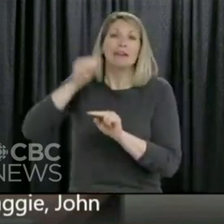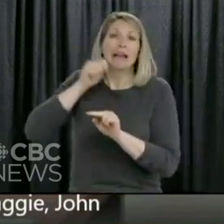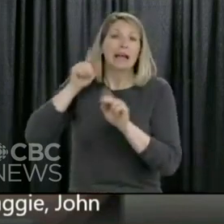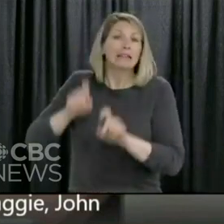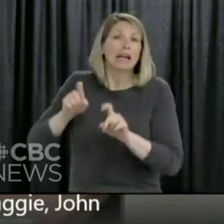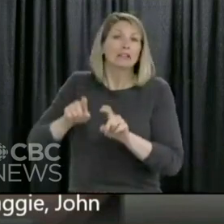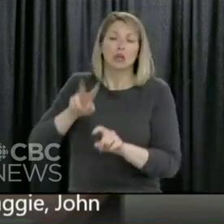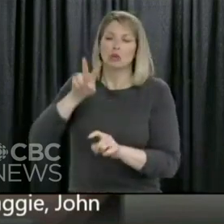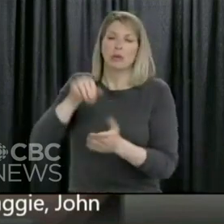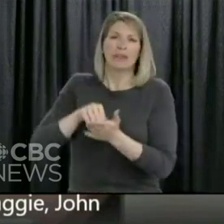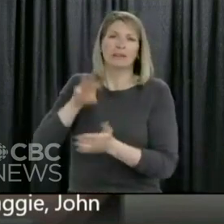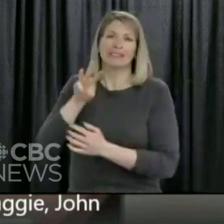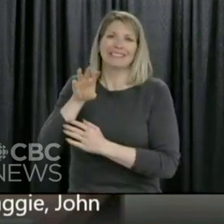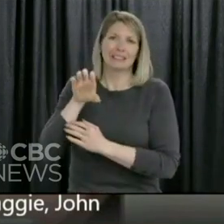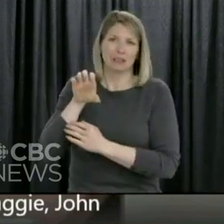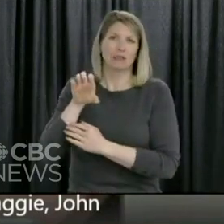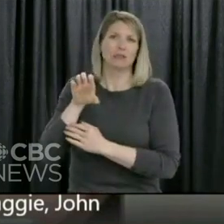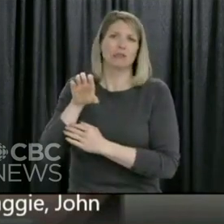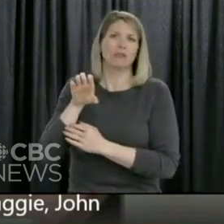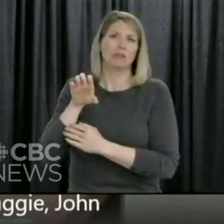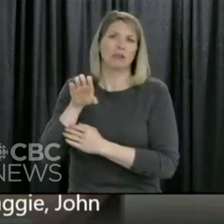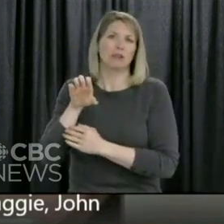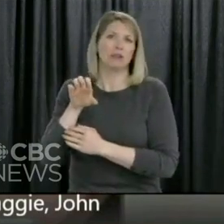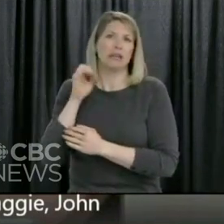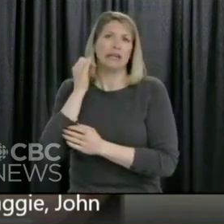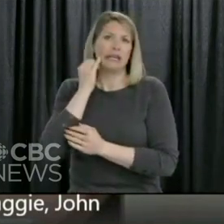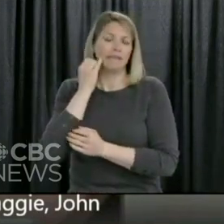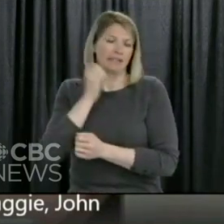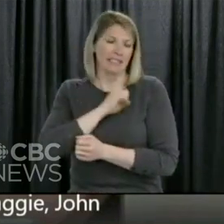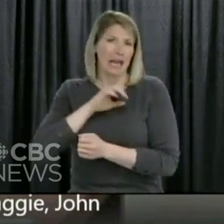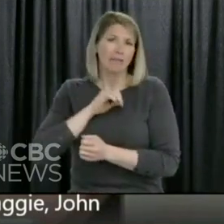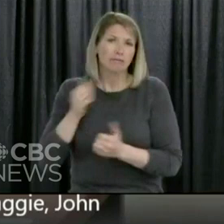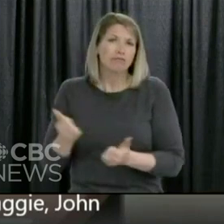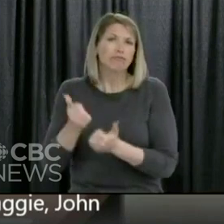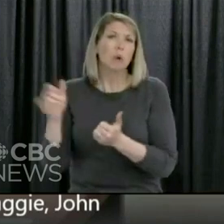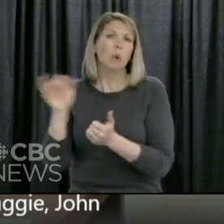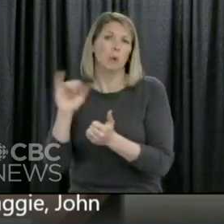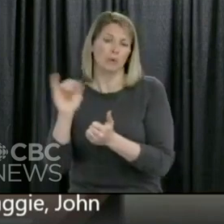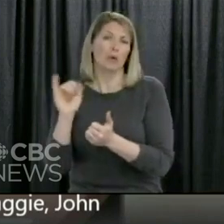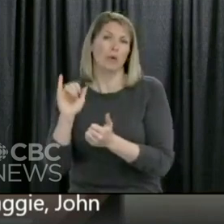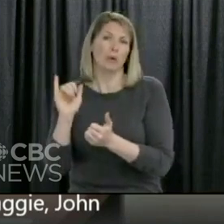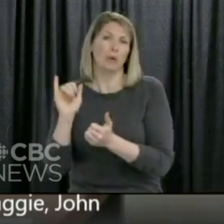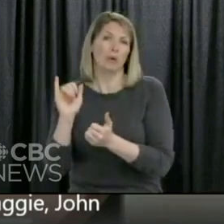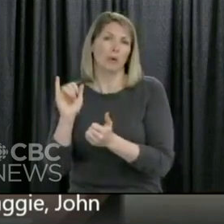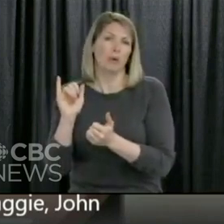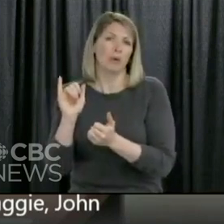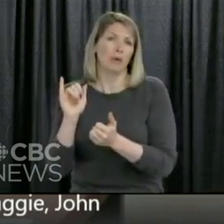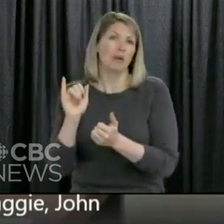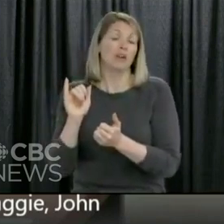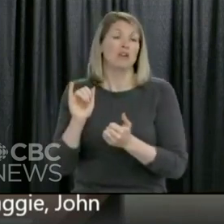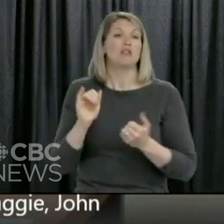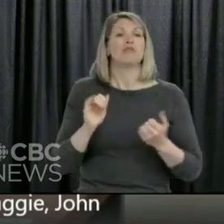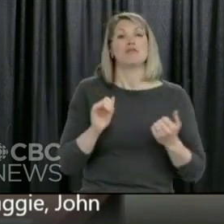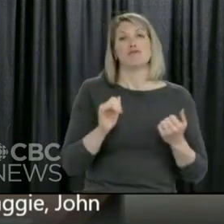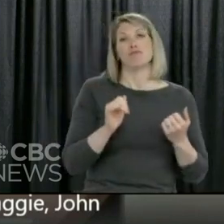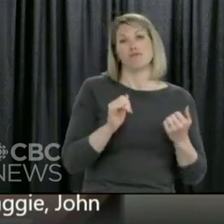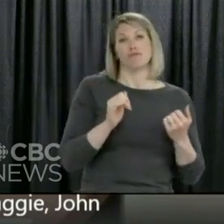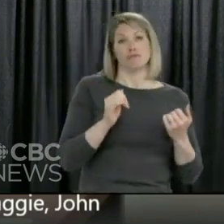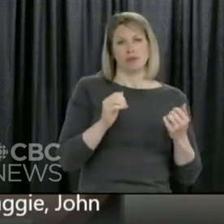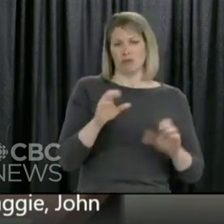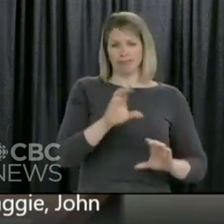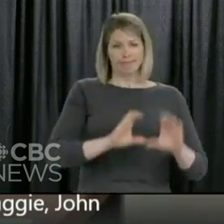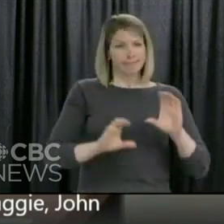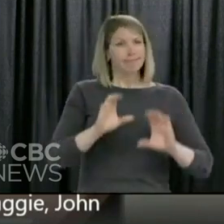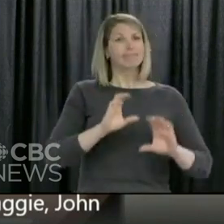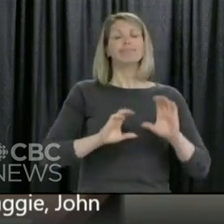The capacity of the lab would only be limited essentially by, practically at the moment, by our ability to